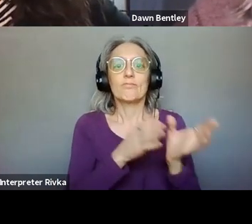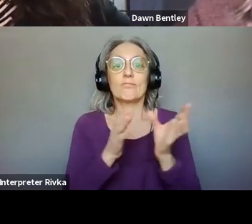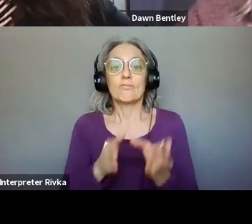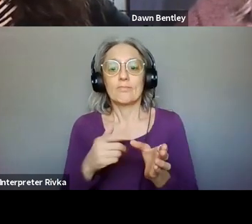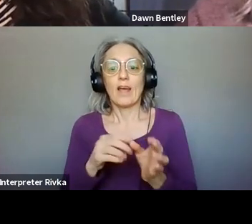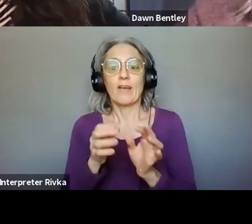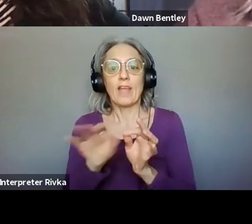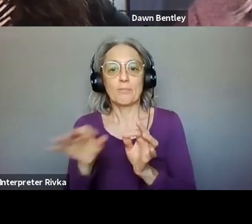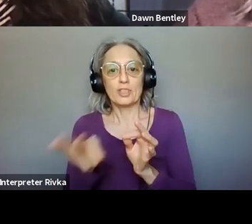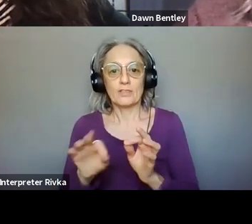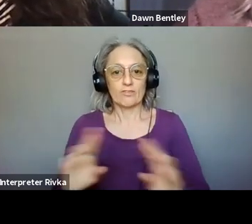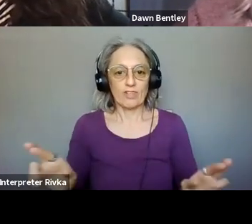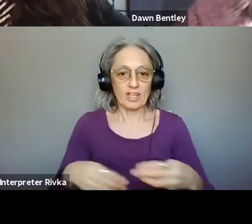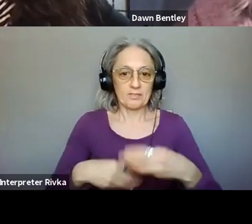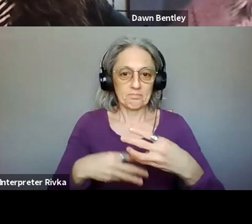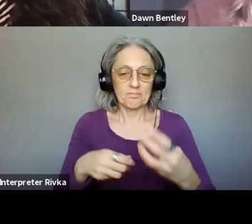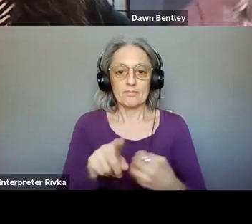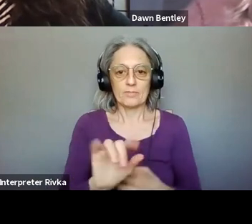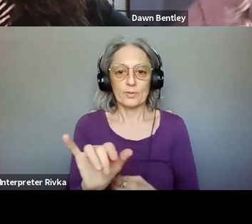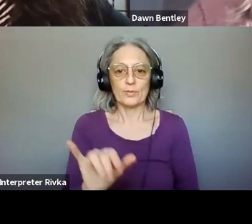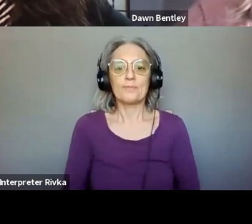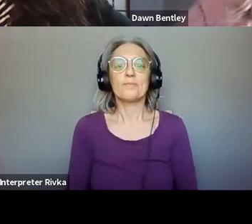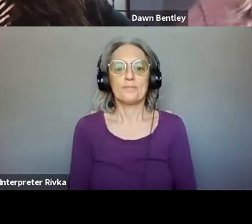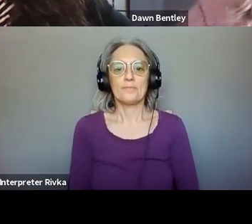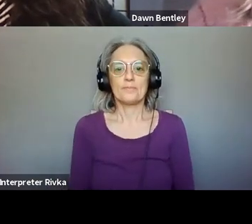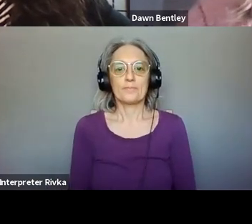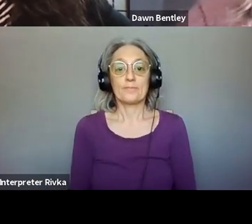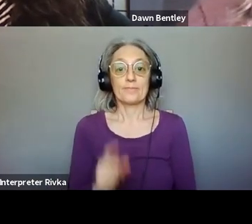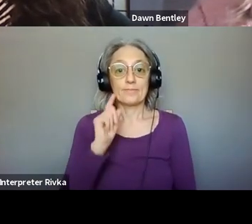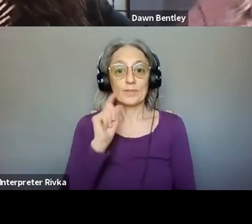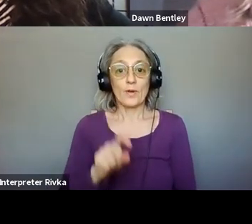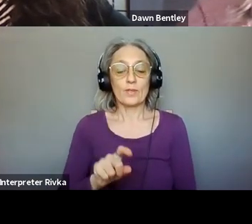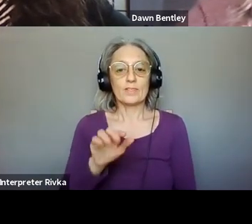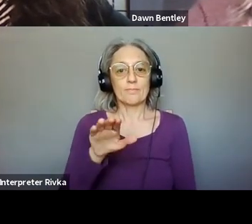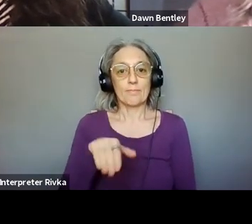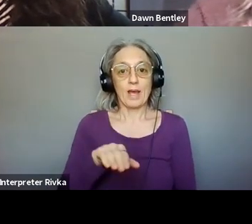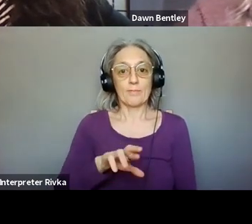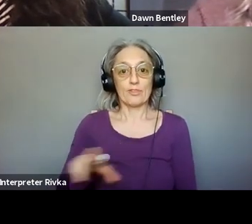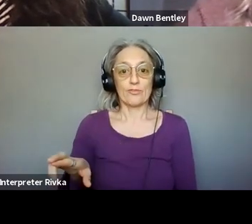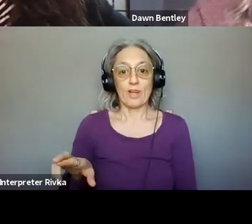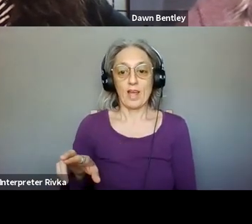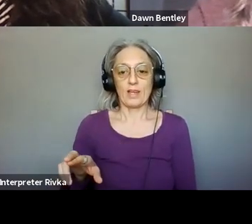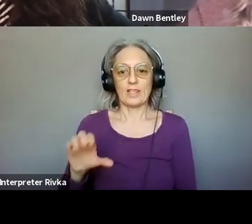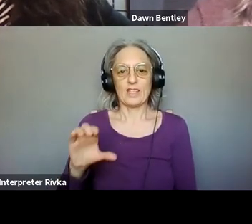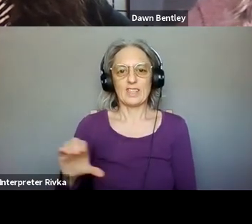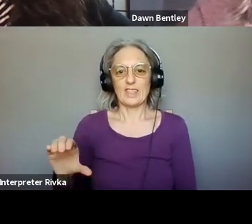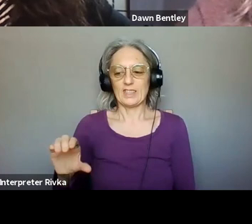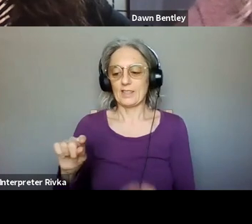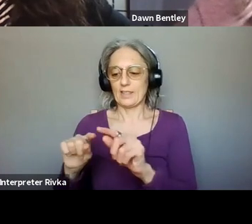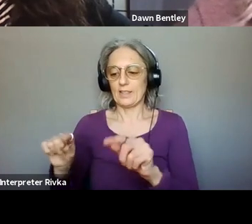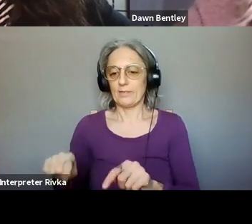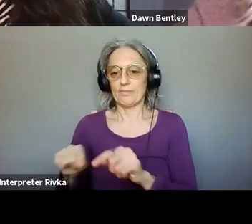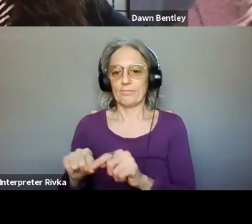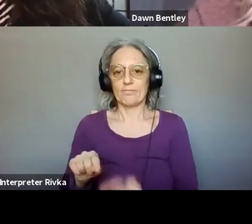captions available as well. So you'll see that option in your bottom right corner or bar